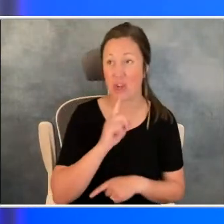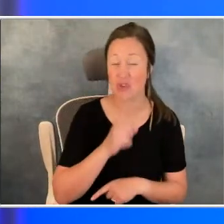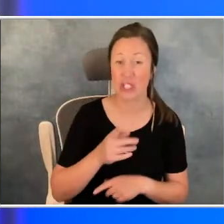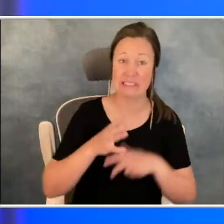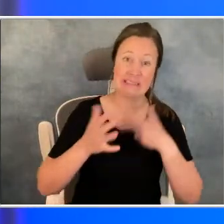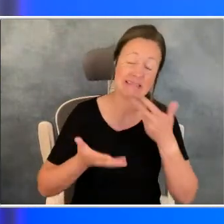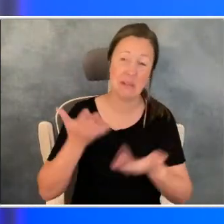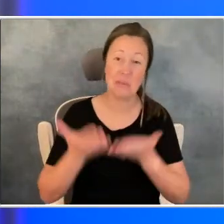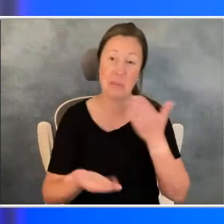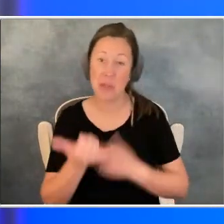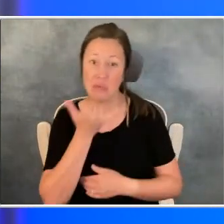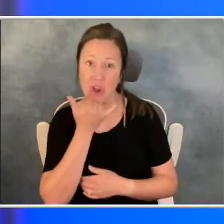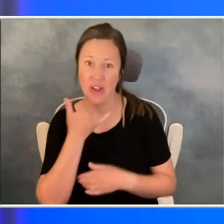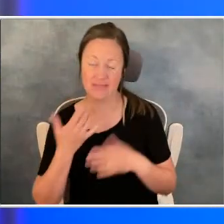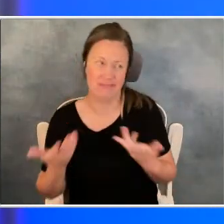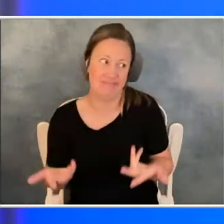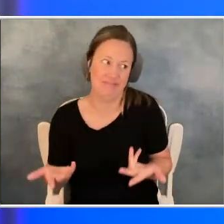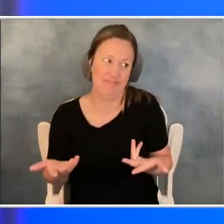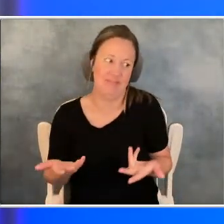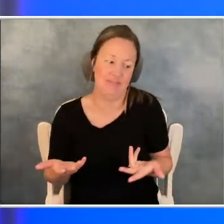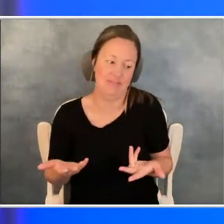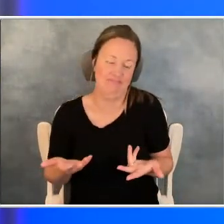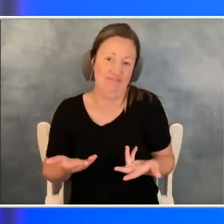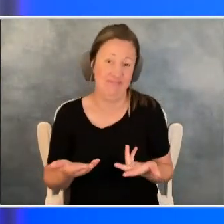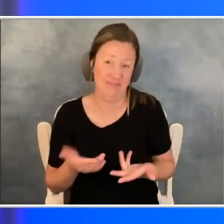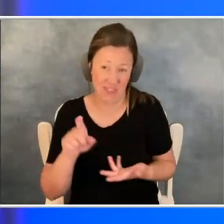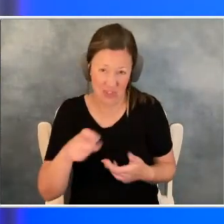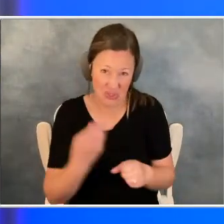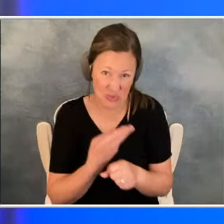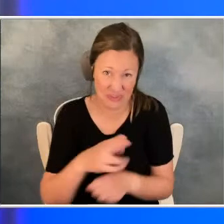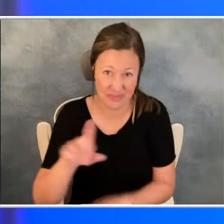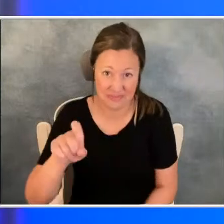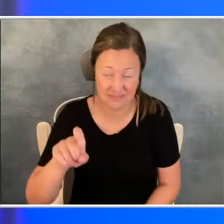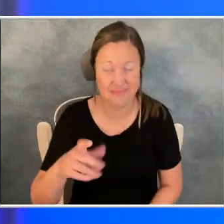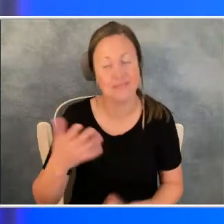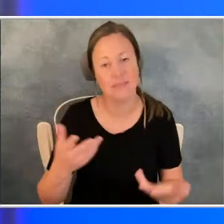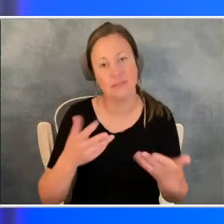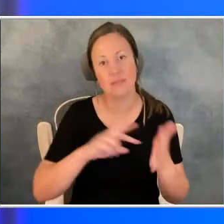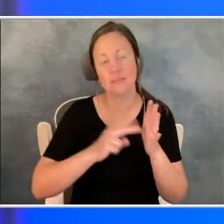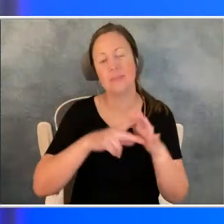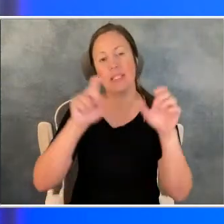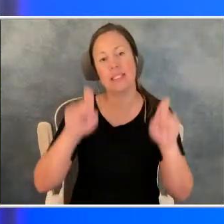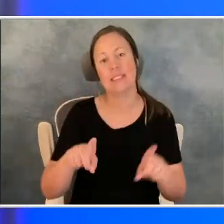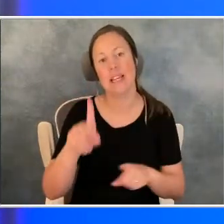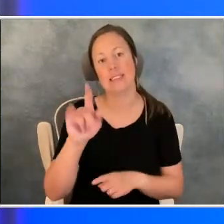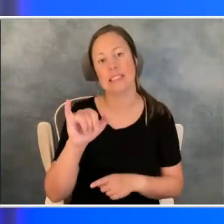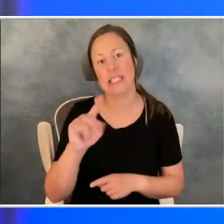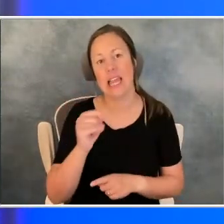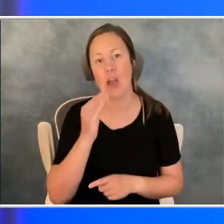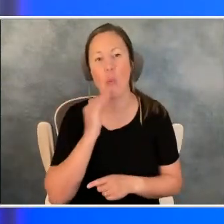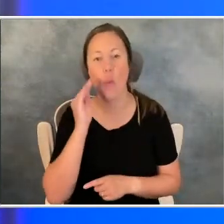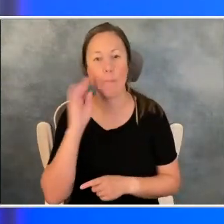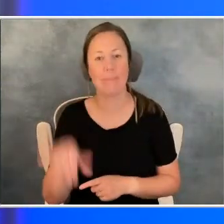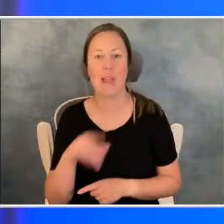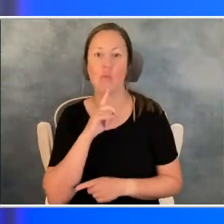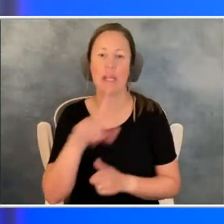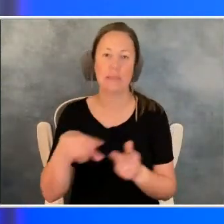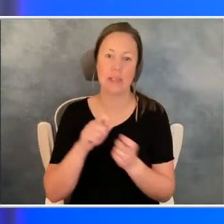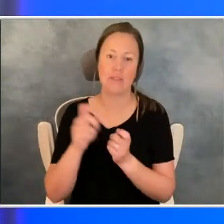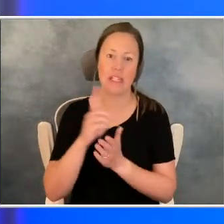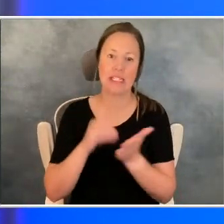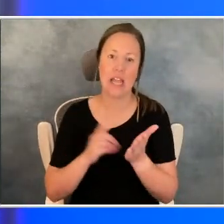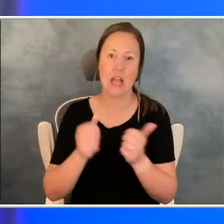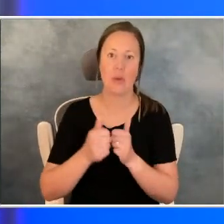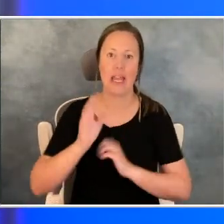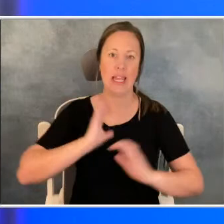have any value really? And and those test kits at home, they are very specifically designed. The chemical reaction that happens when you do